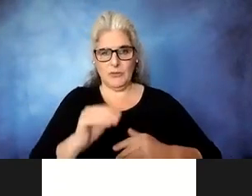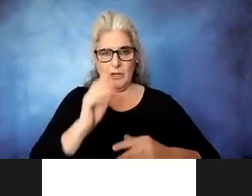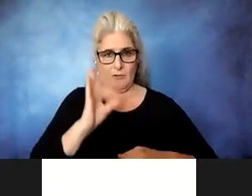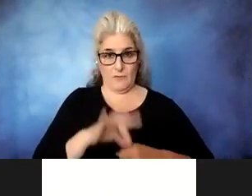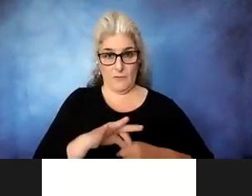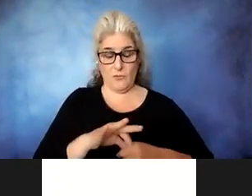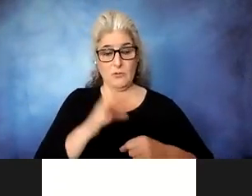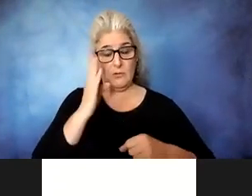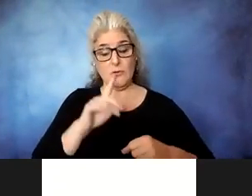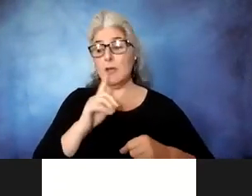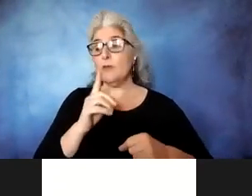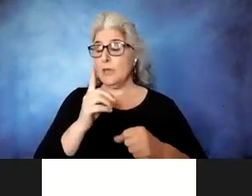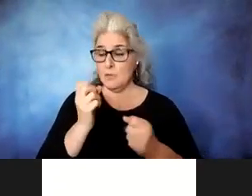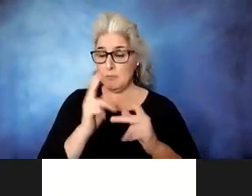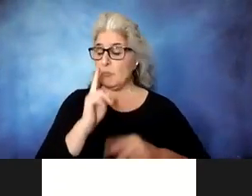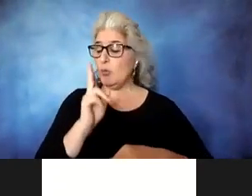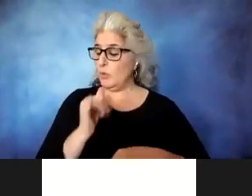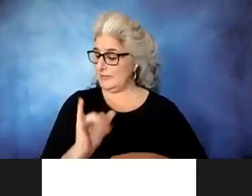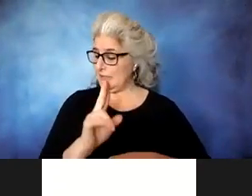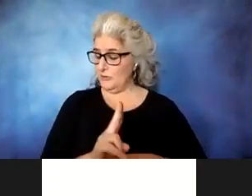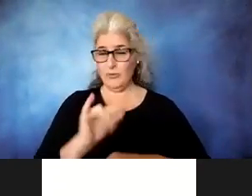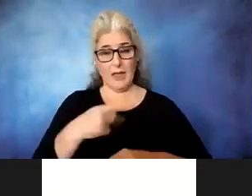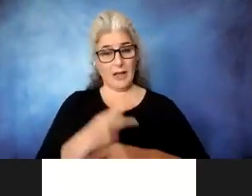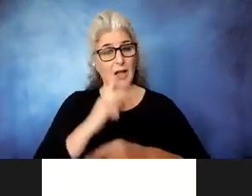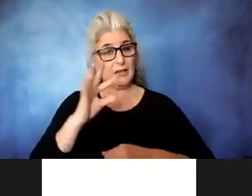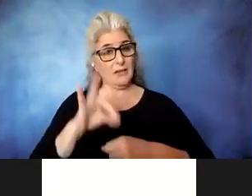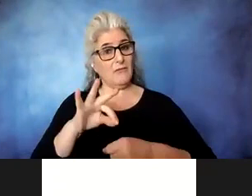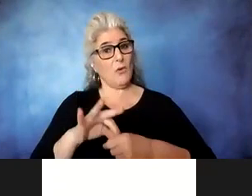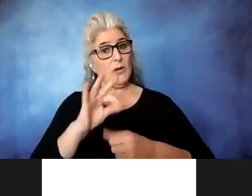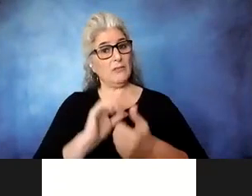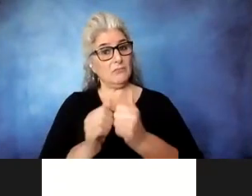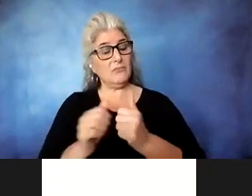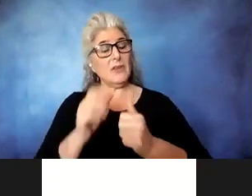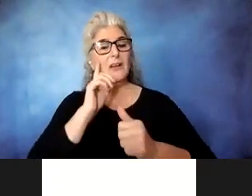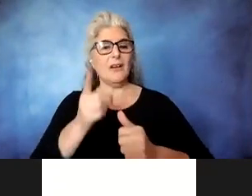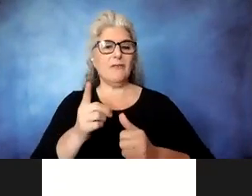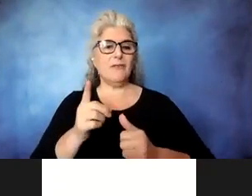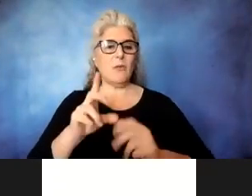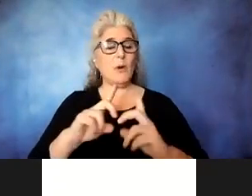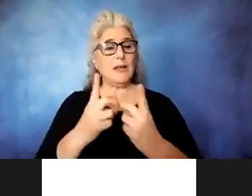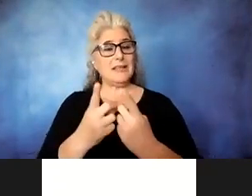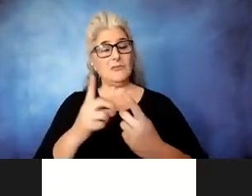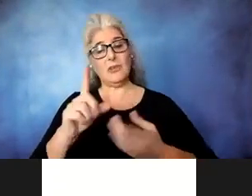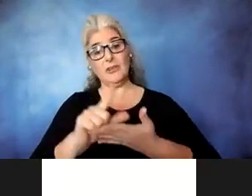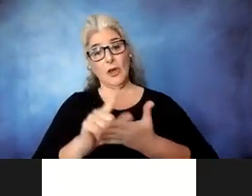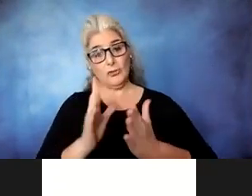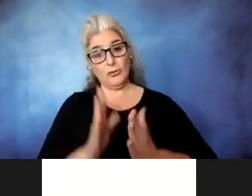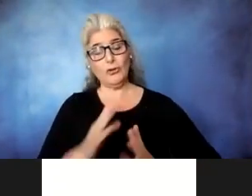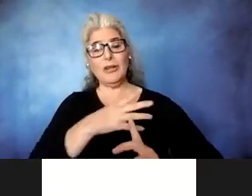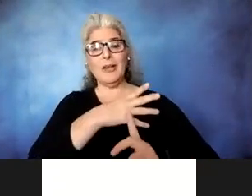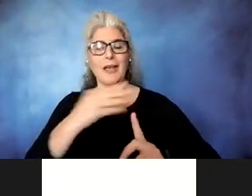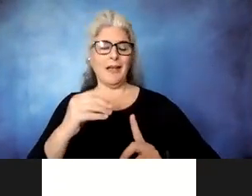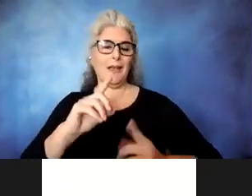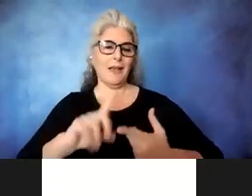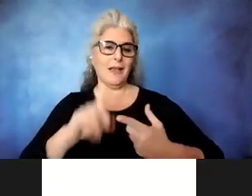single choice elections for federal, state, and certain offices like district attorney and in general elections. So that's important to